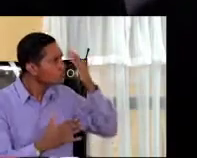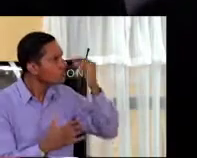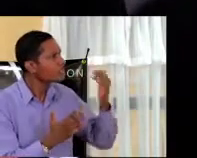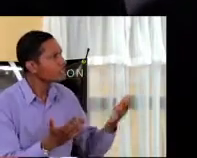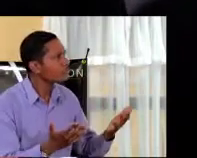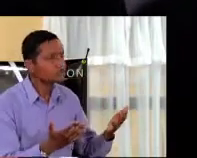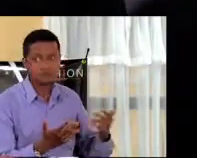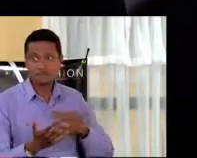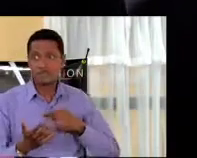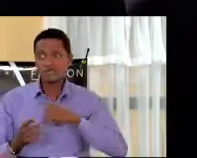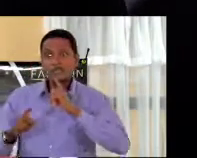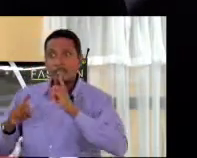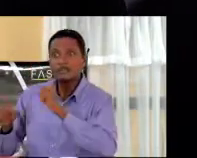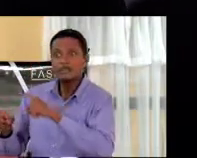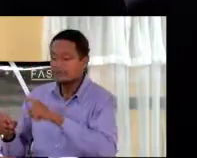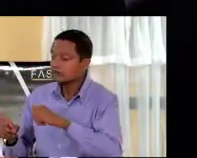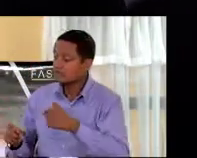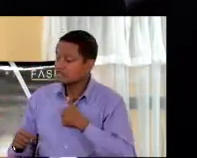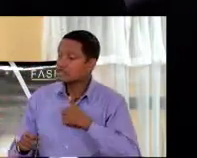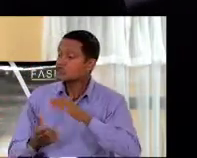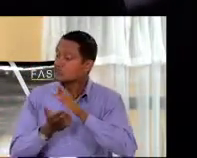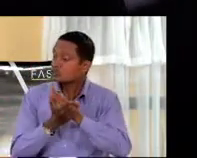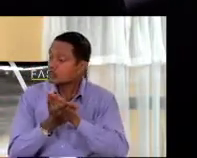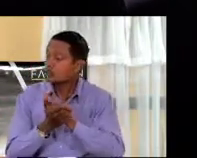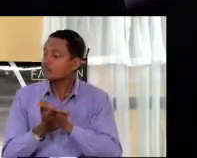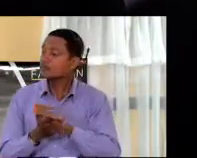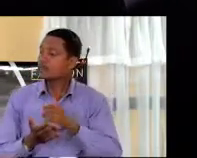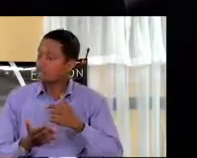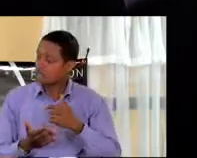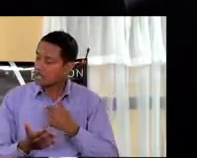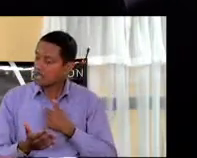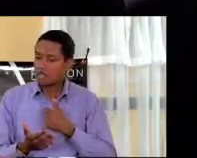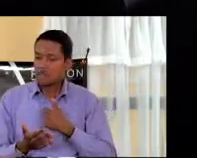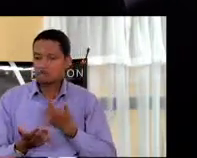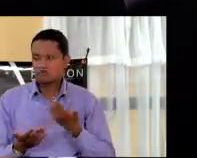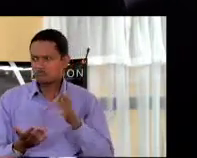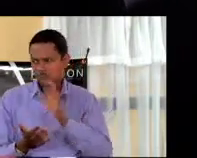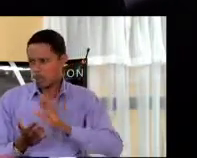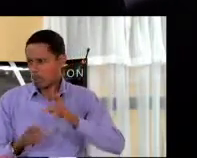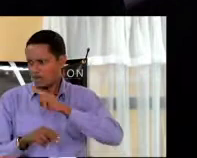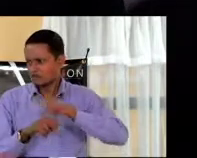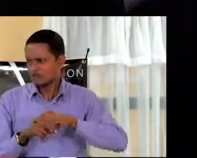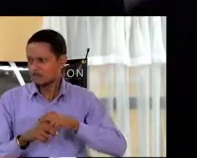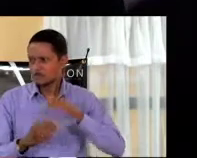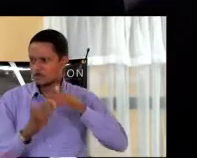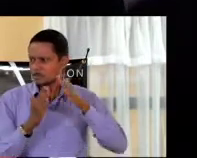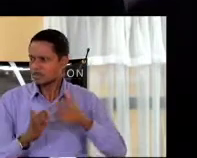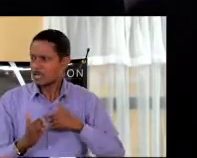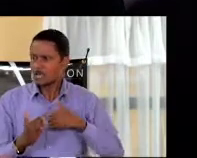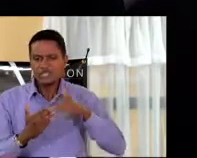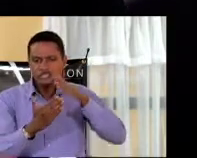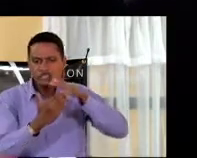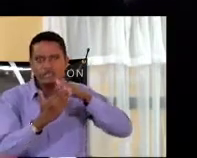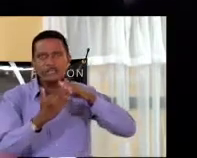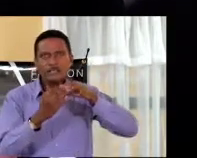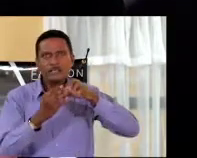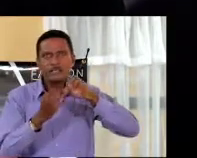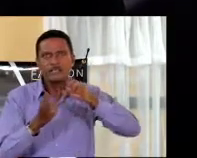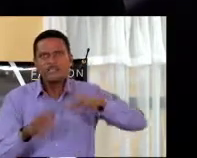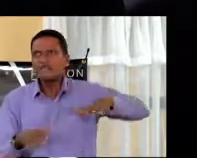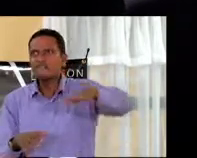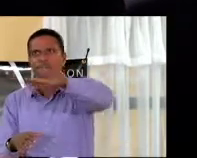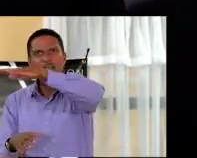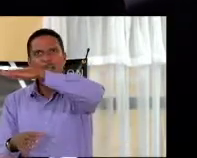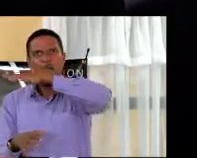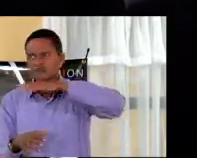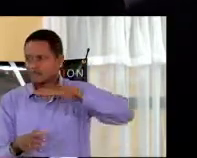I was in high school, I would say I was an average student. I studied environmental science and natural resource management, and I did another